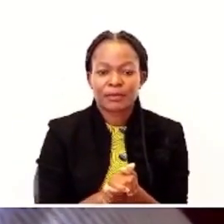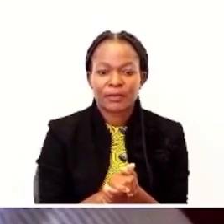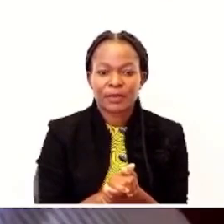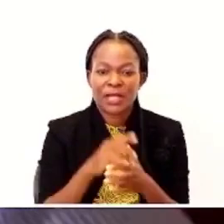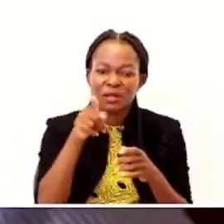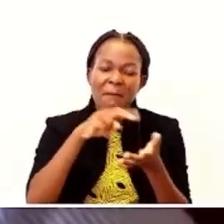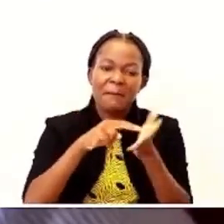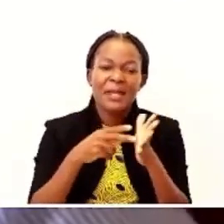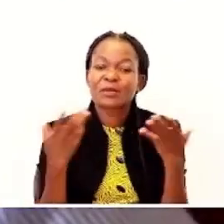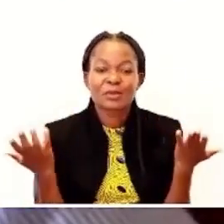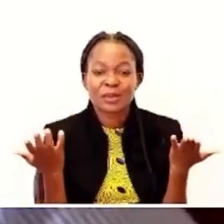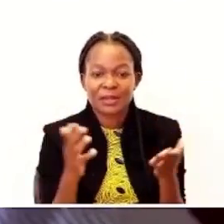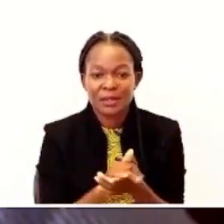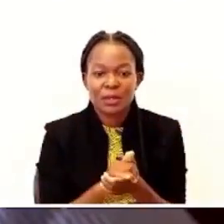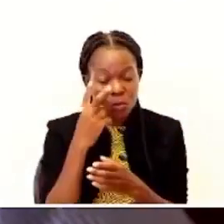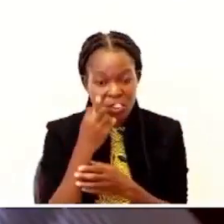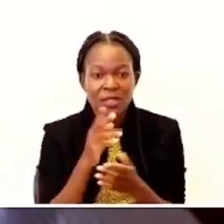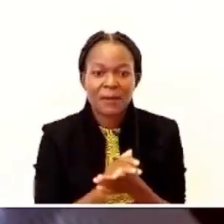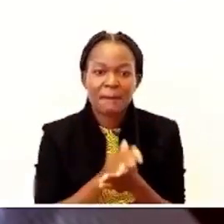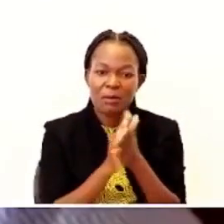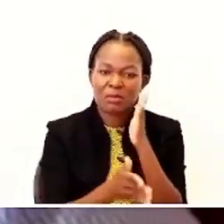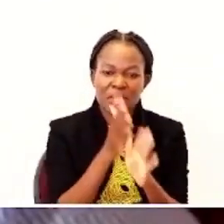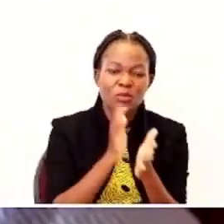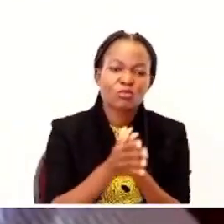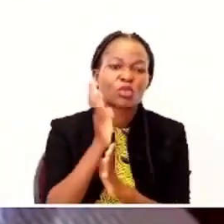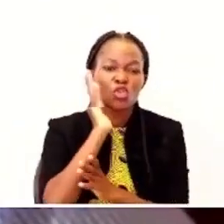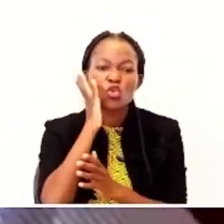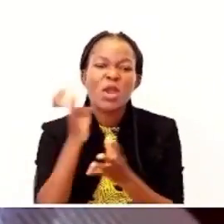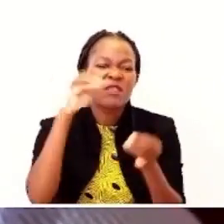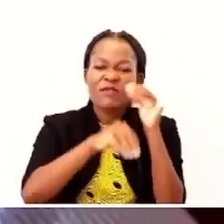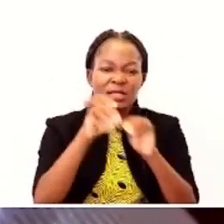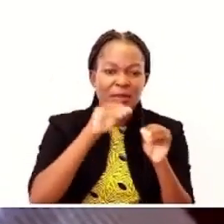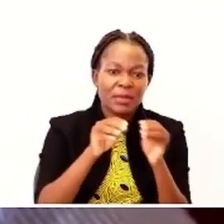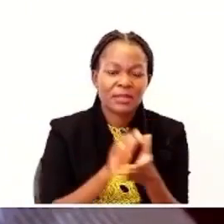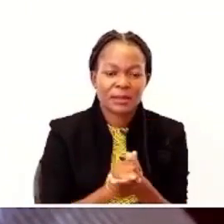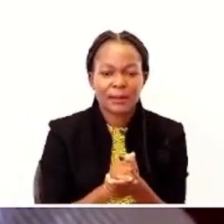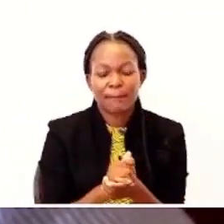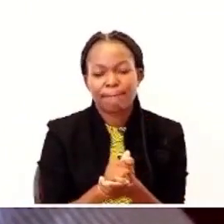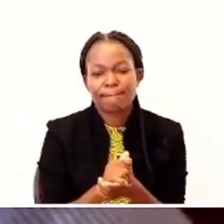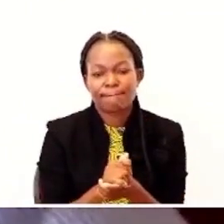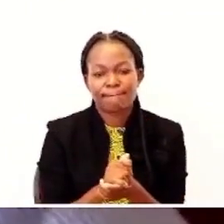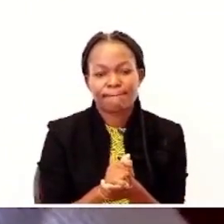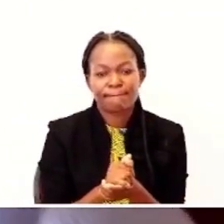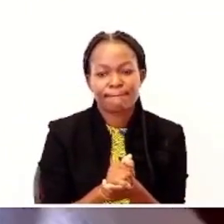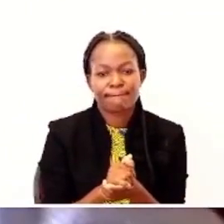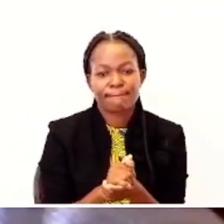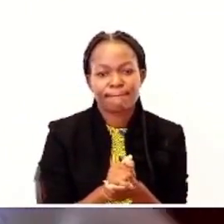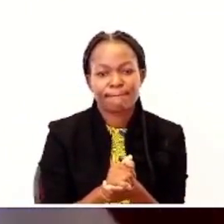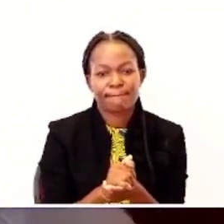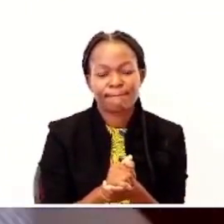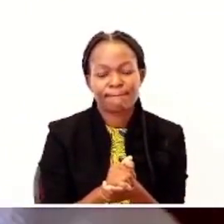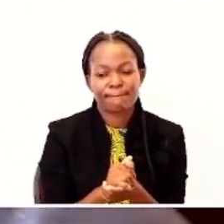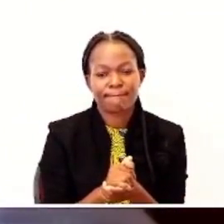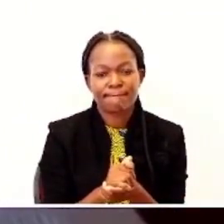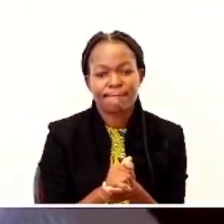that there are no new investment is put into fossil fuels. Of